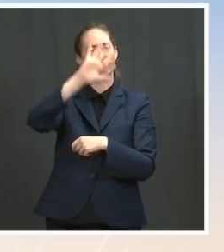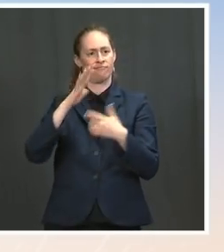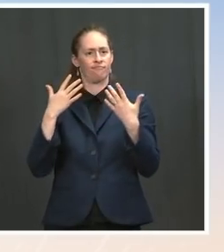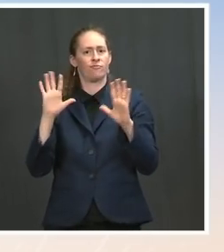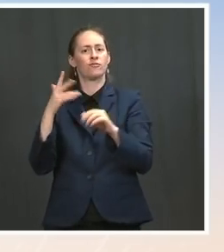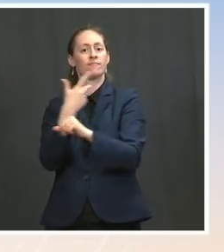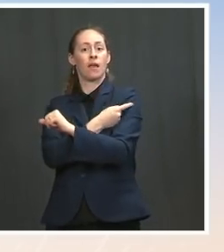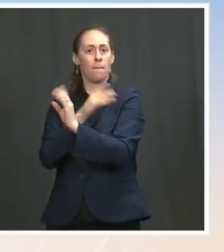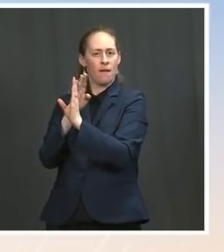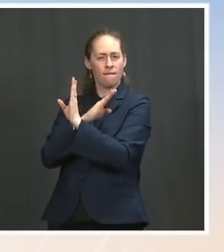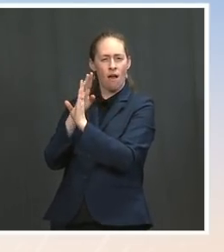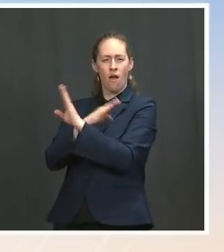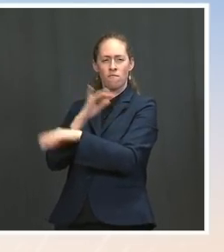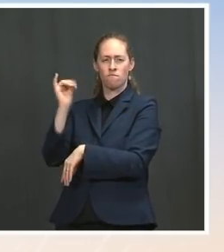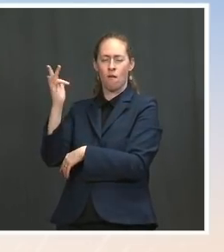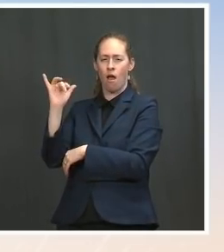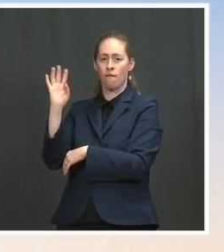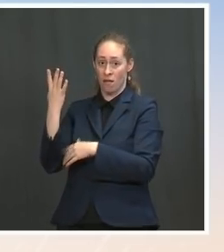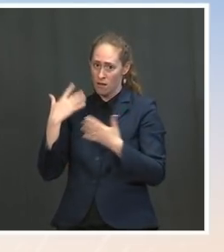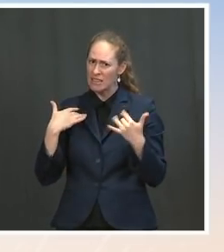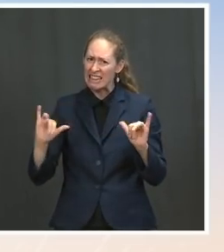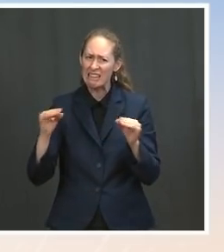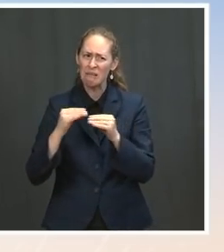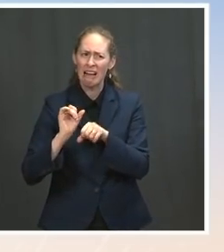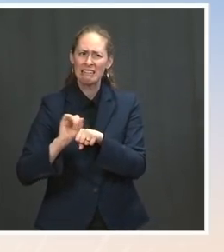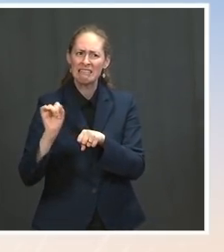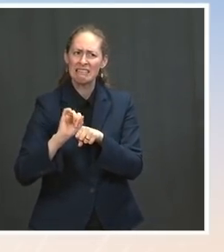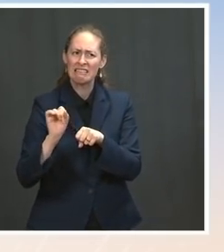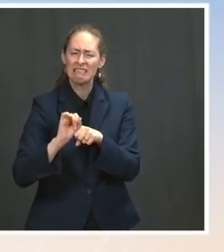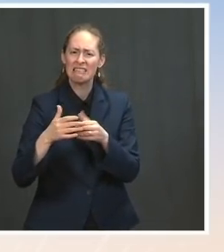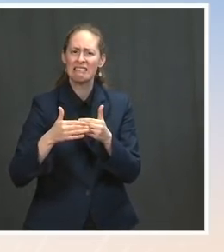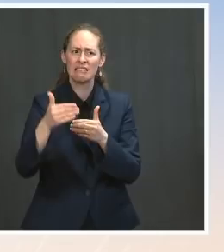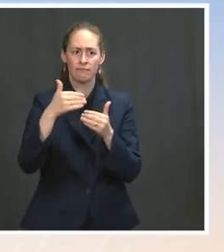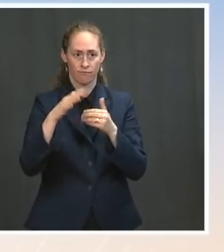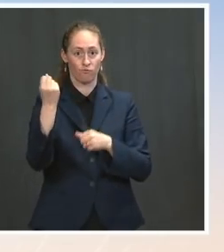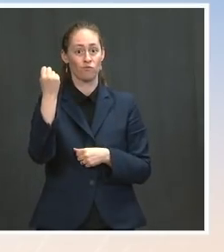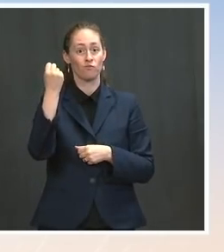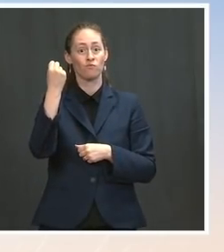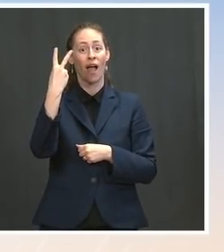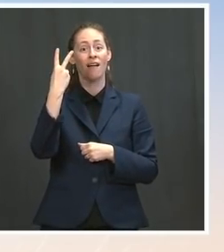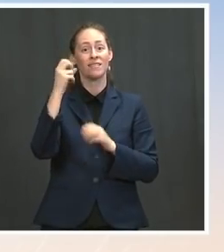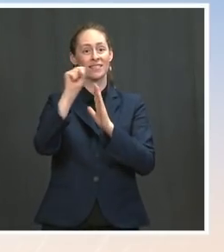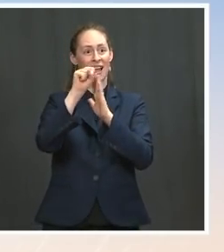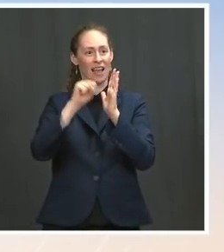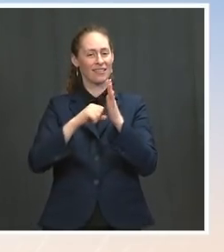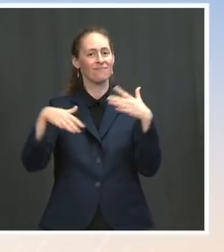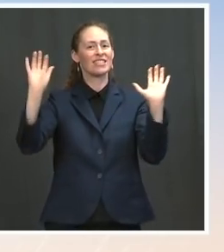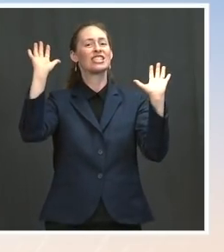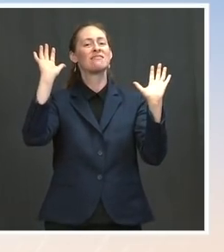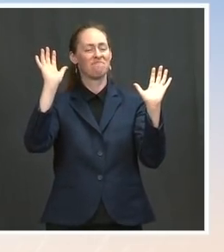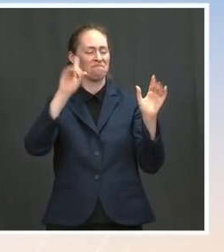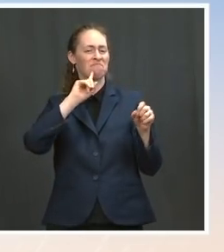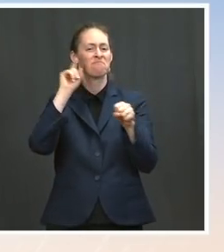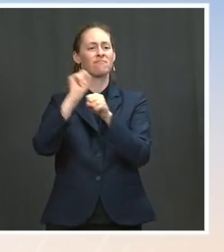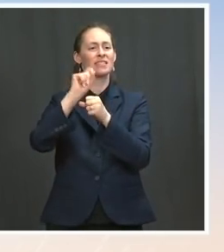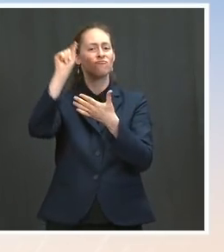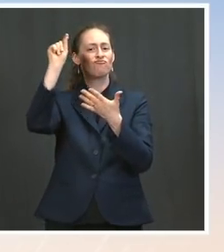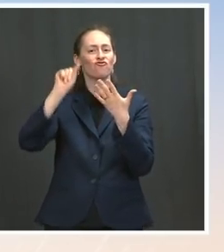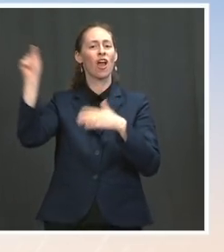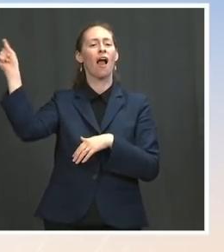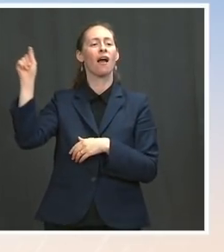still a lot of work to do. About a dozen states have met that requirement. That's why we're launching this big